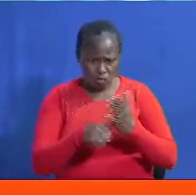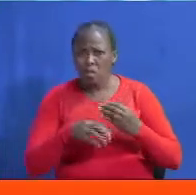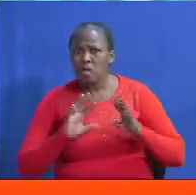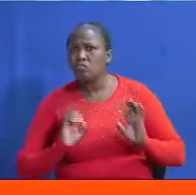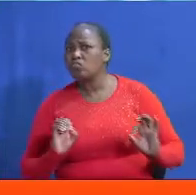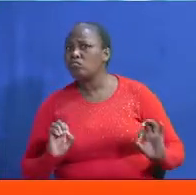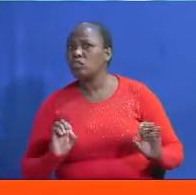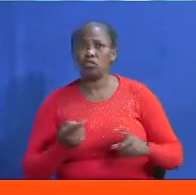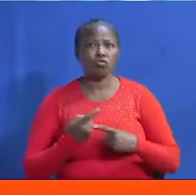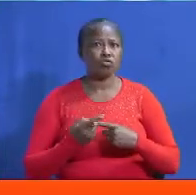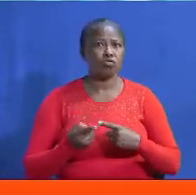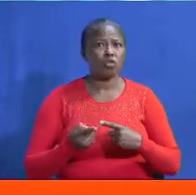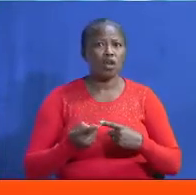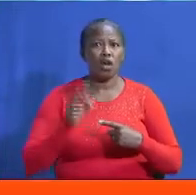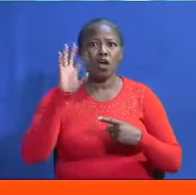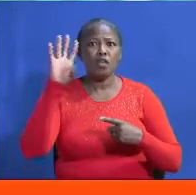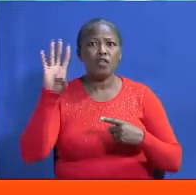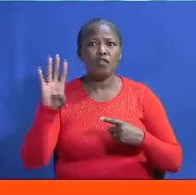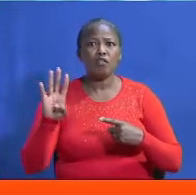from 34 AS,